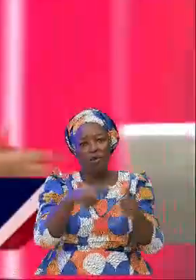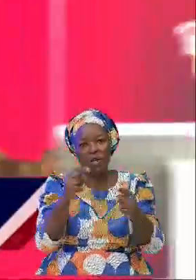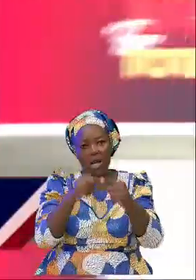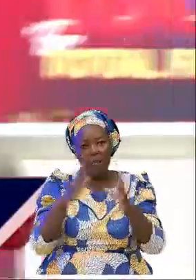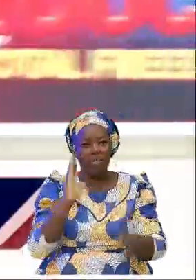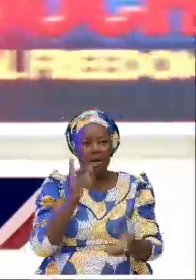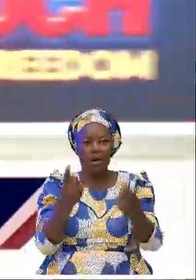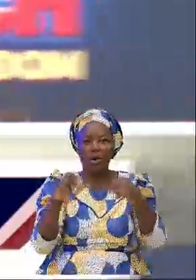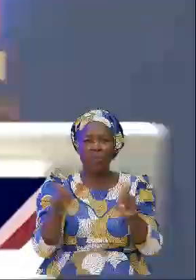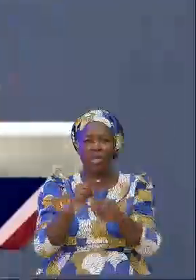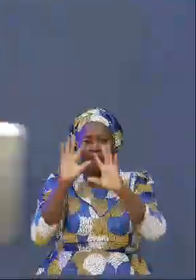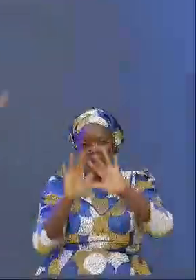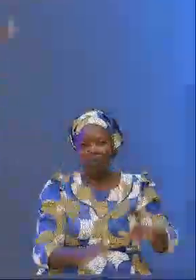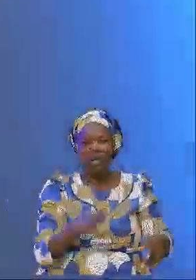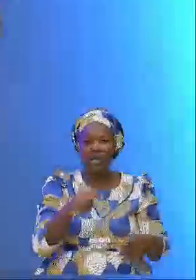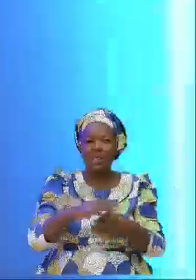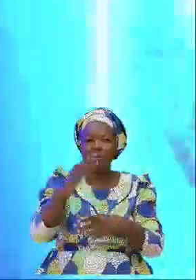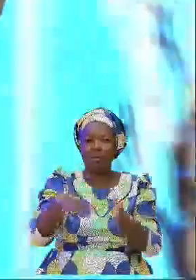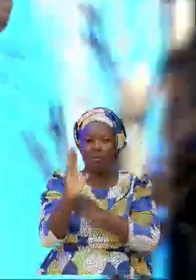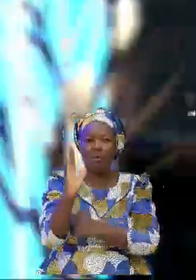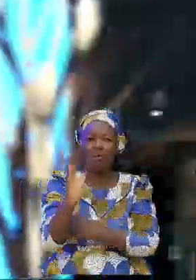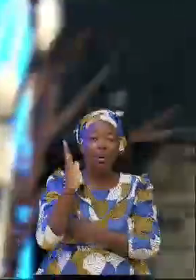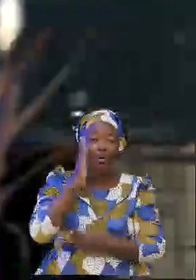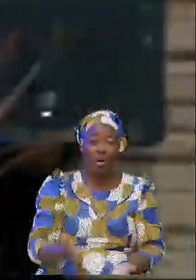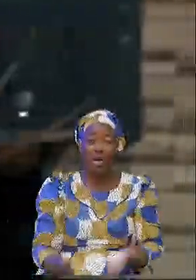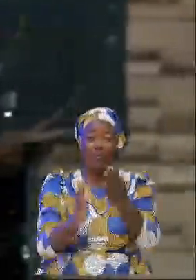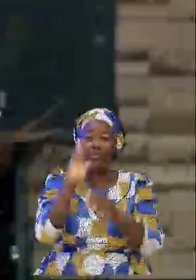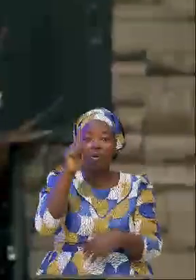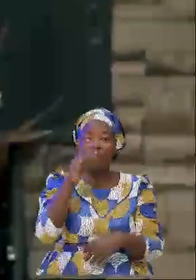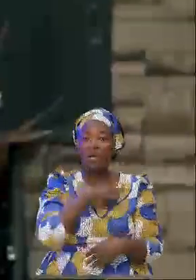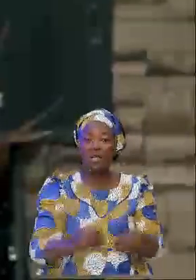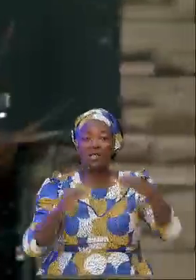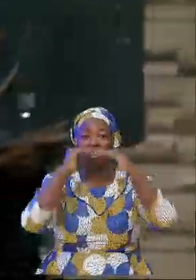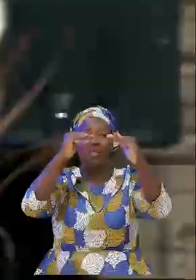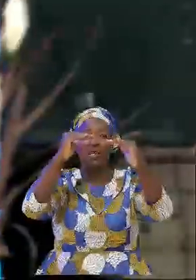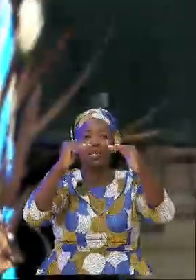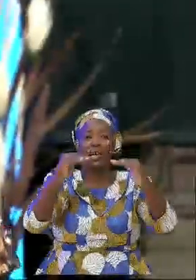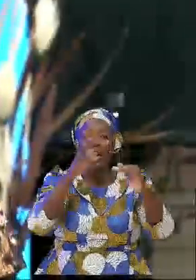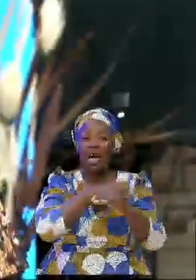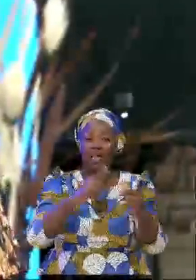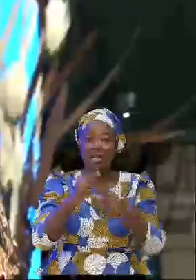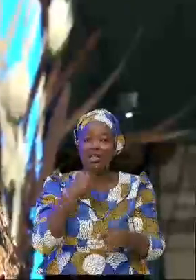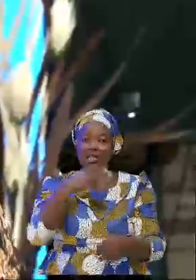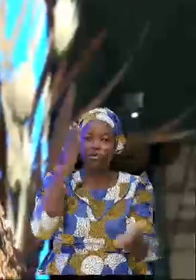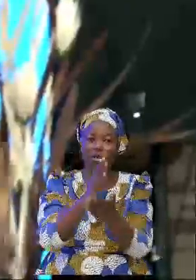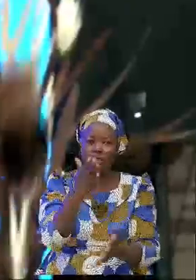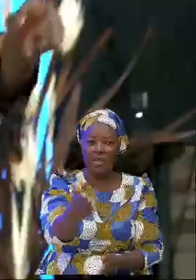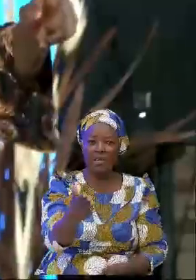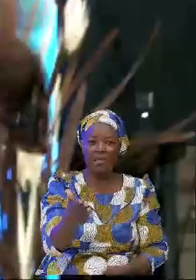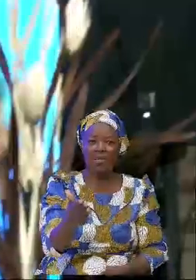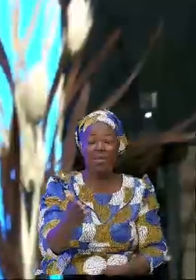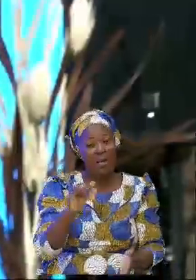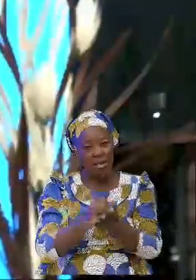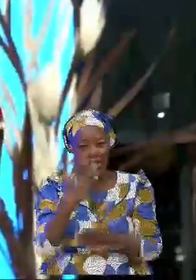within will come against it when the enemy shall come like a flood. The Spirit of God will lift up